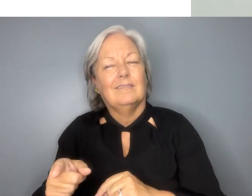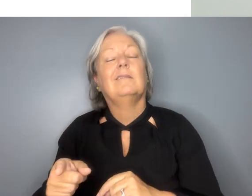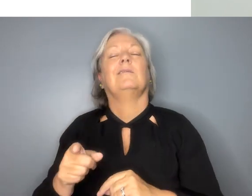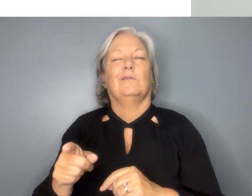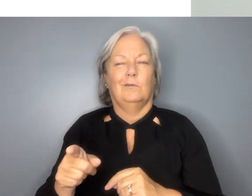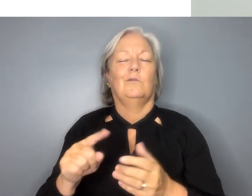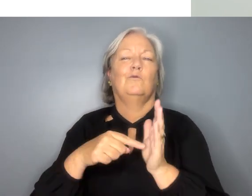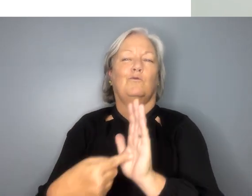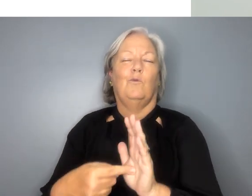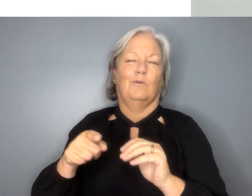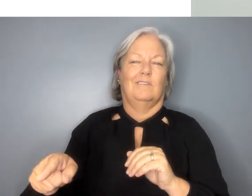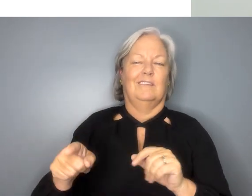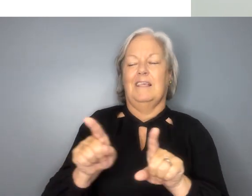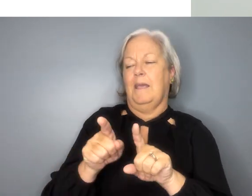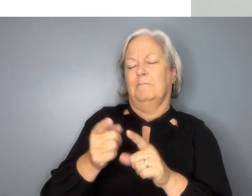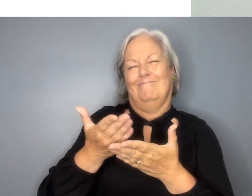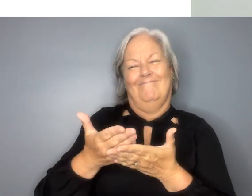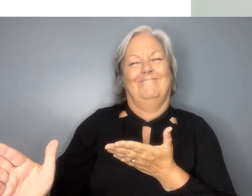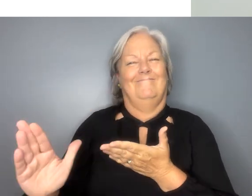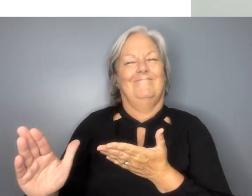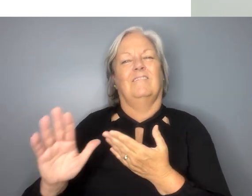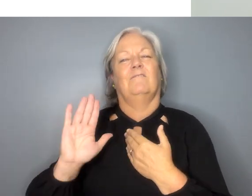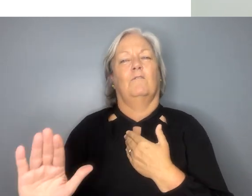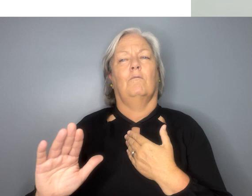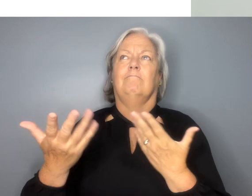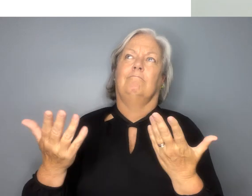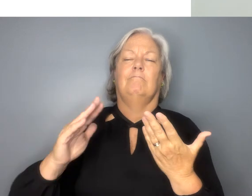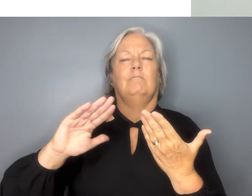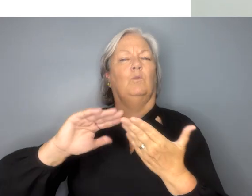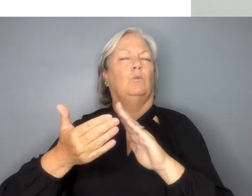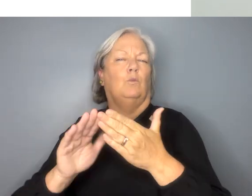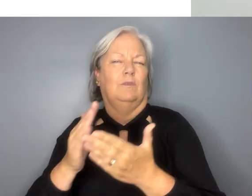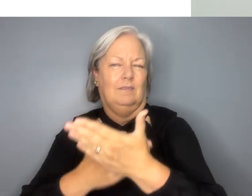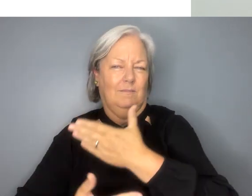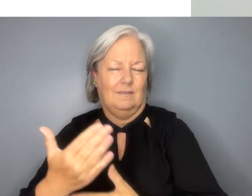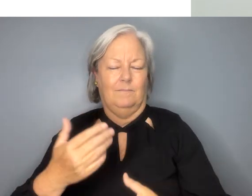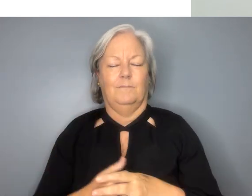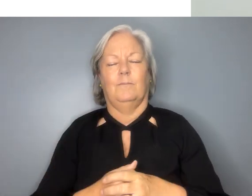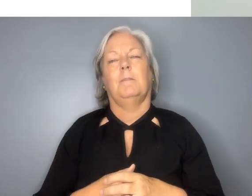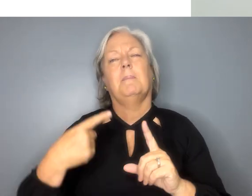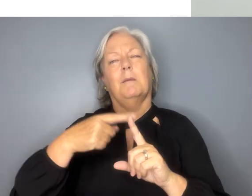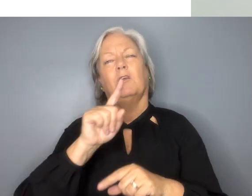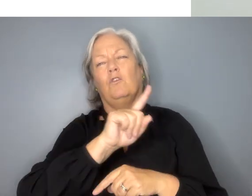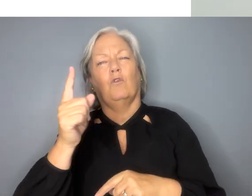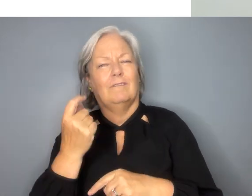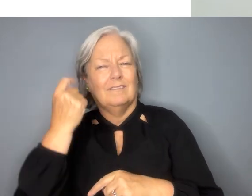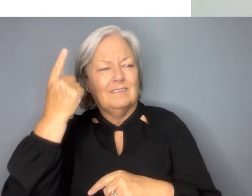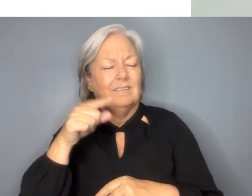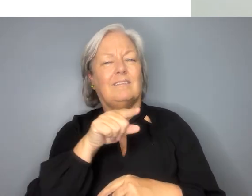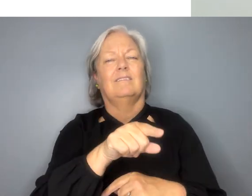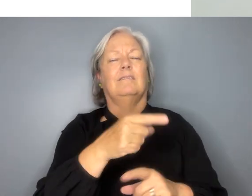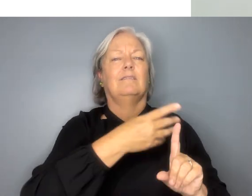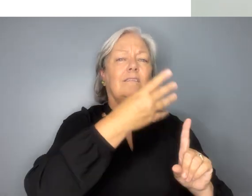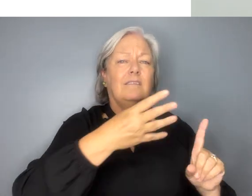was also highlighted as being excluded from the broader disability movement. Further, a fundamental lack of understanding